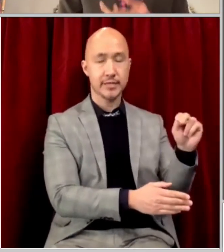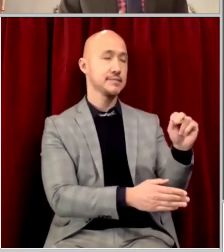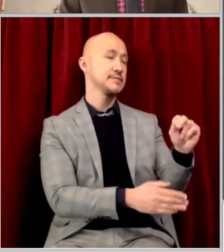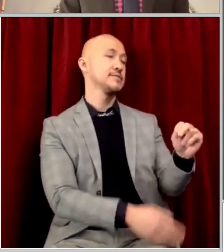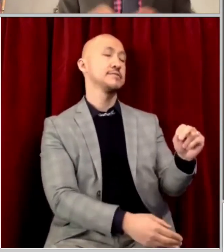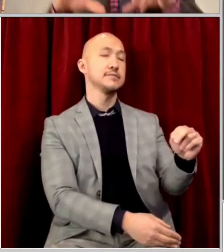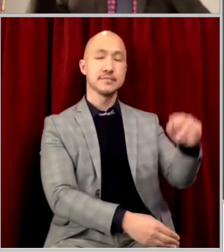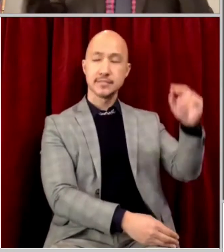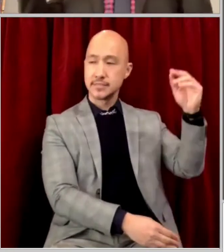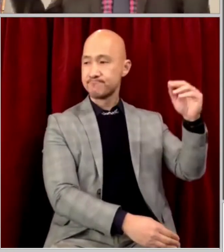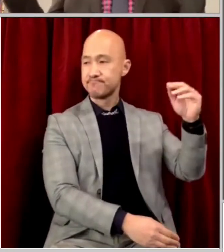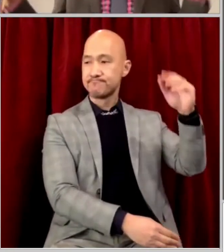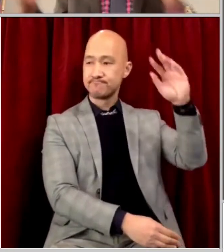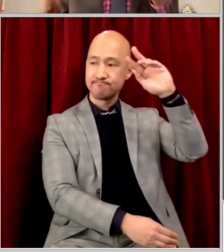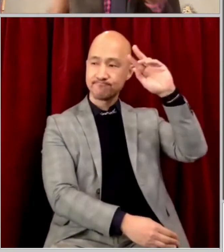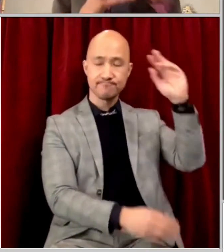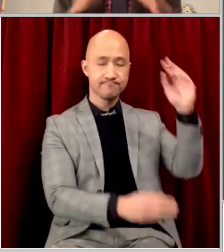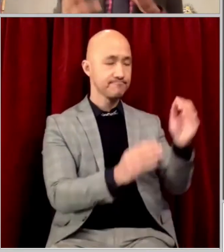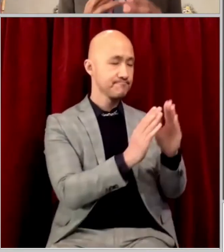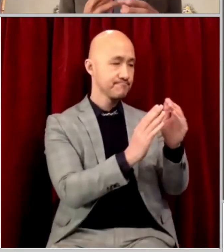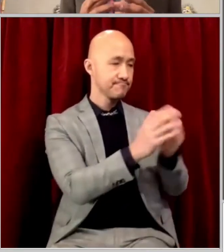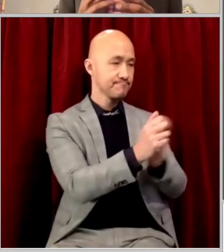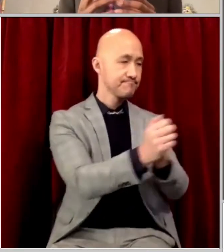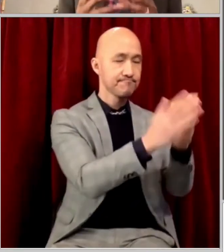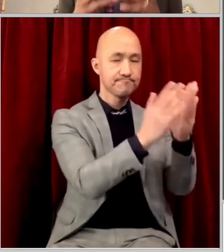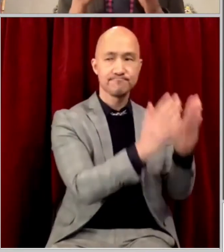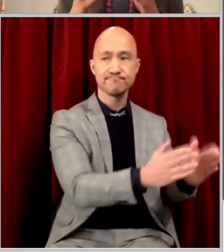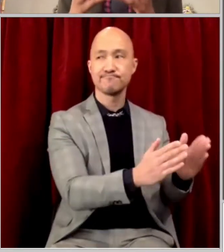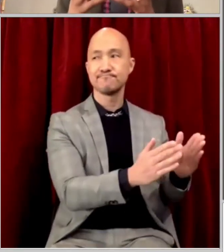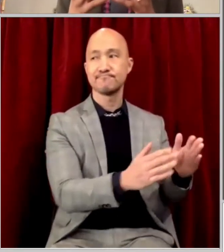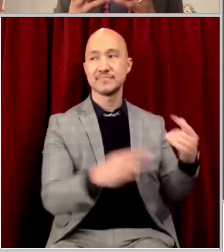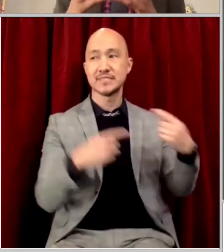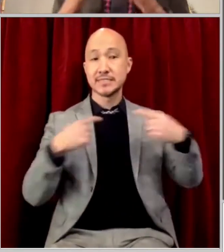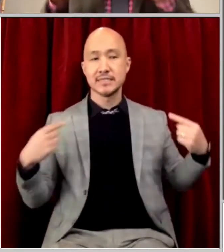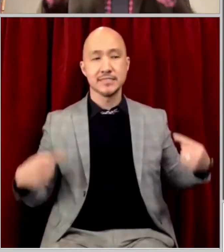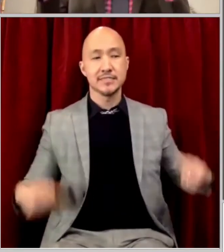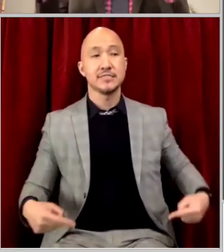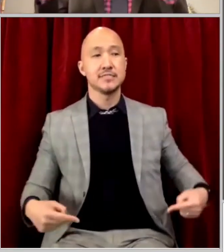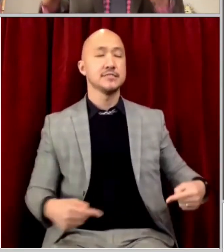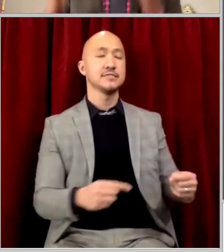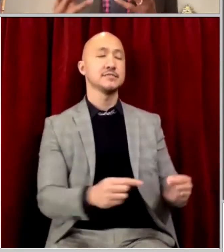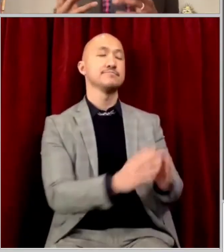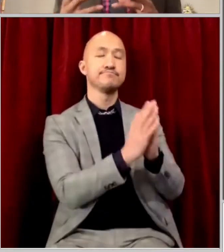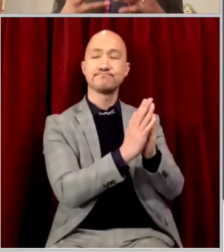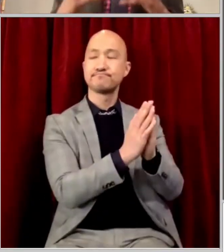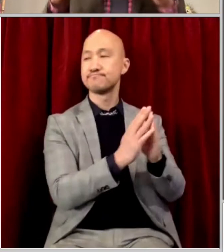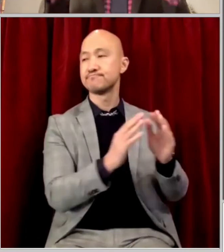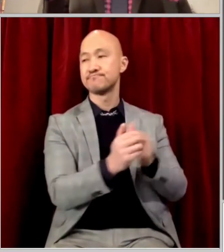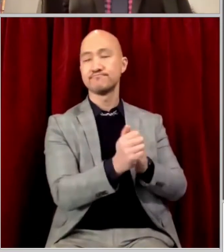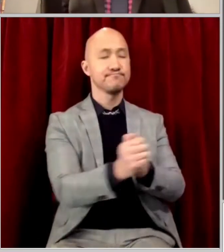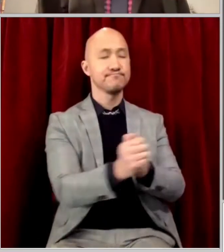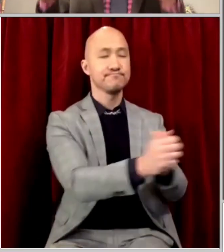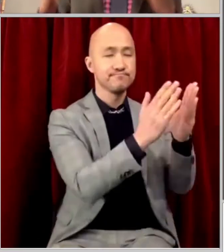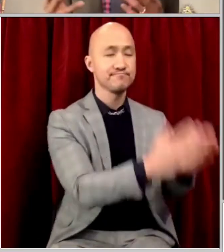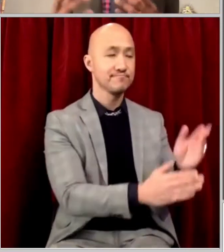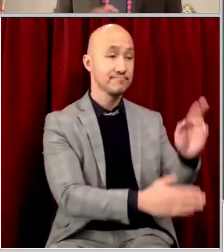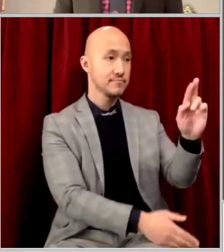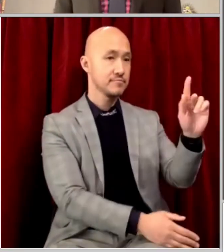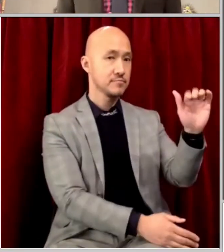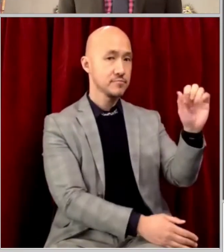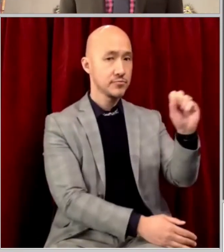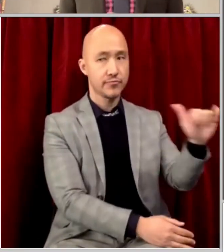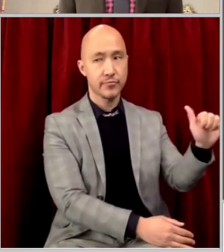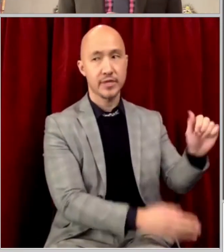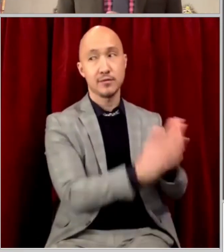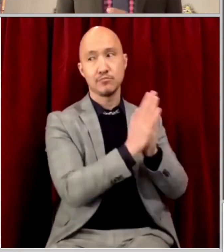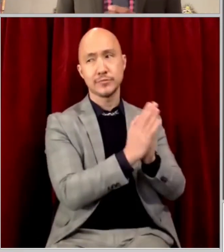leaders of China, all those who play a part in this. We pray, Lord, that your hand would descend on them, that there would be humility on